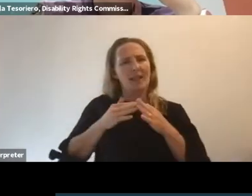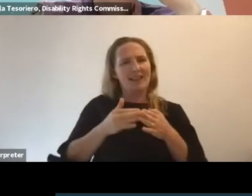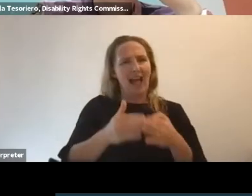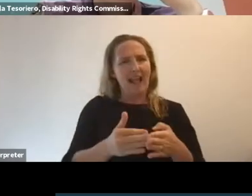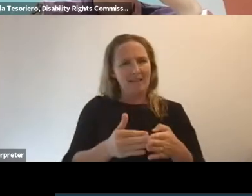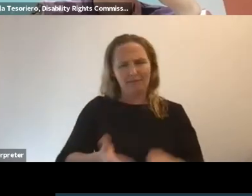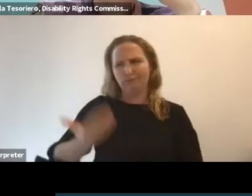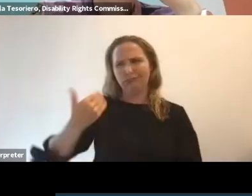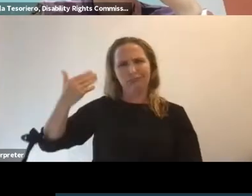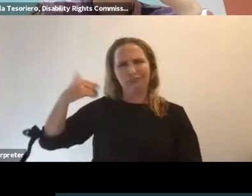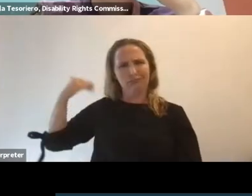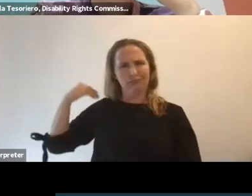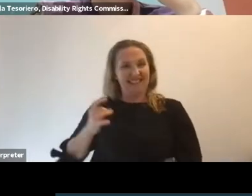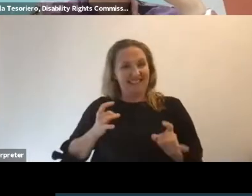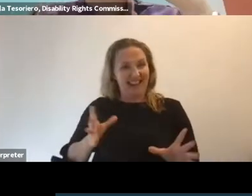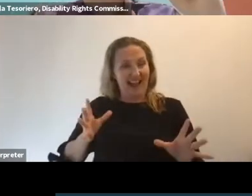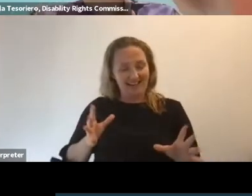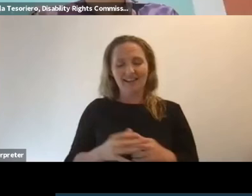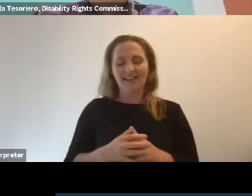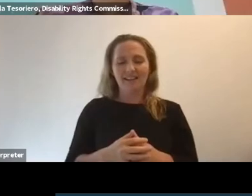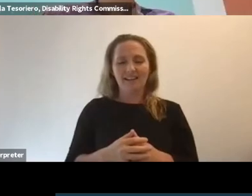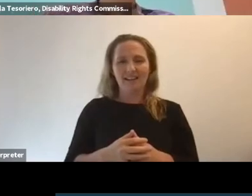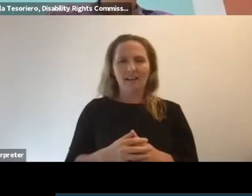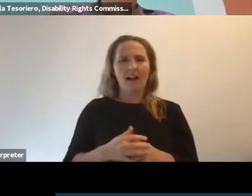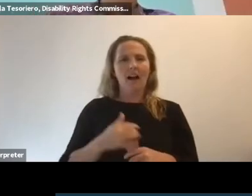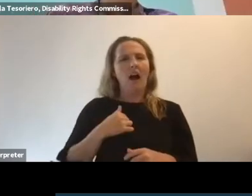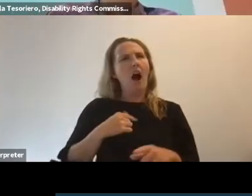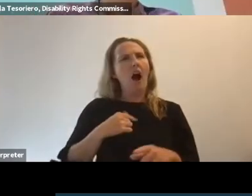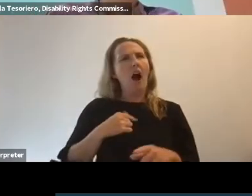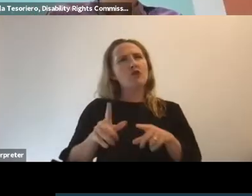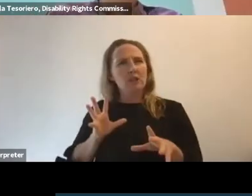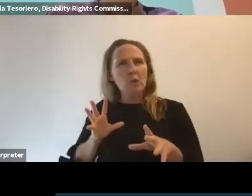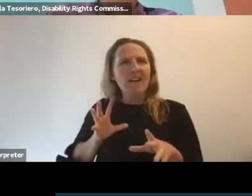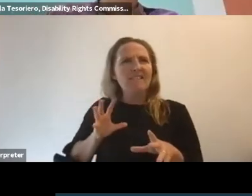I think we try to fit in the military was